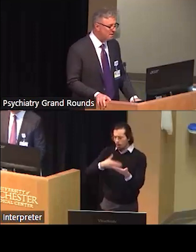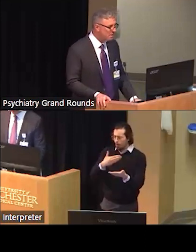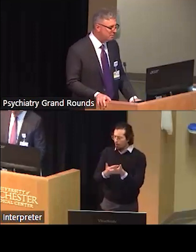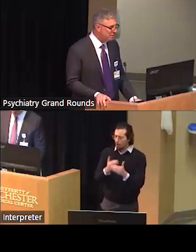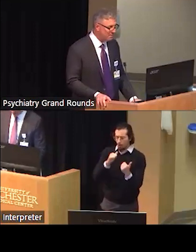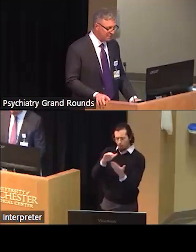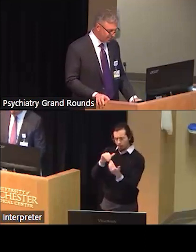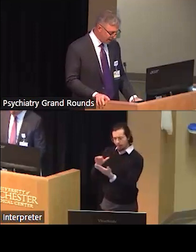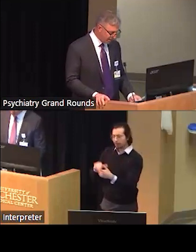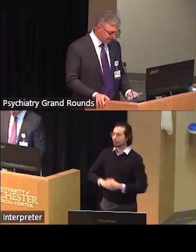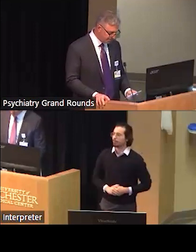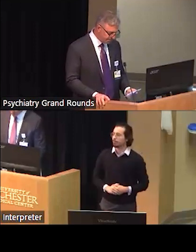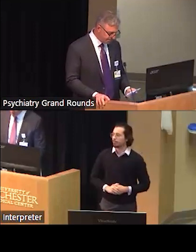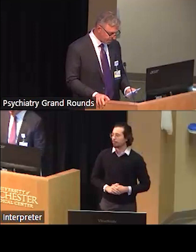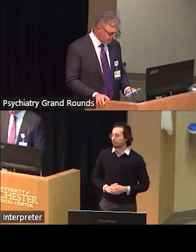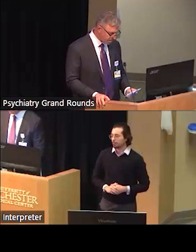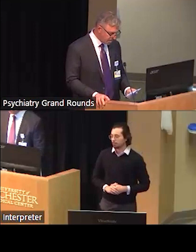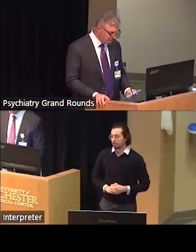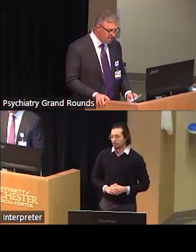that that could be described and defined.